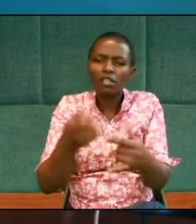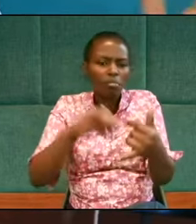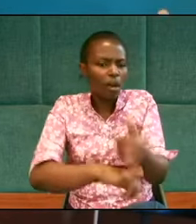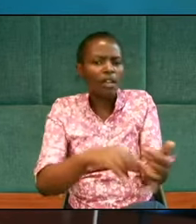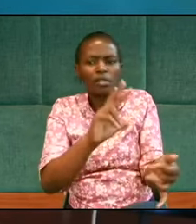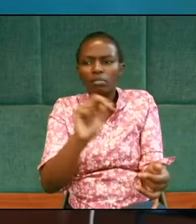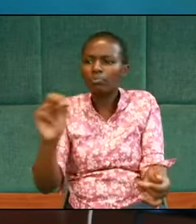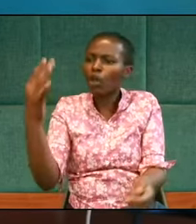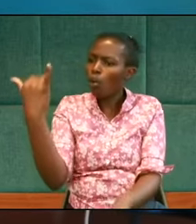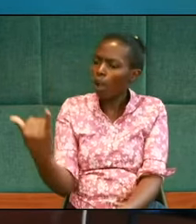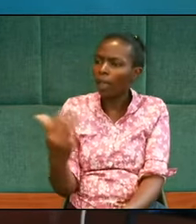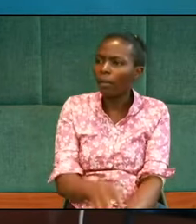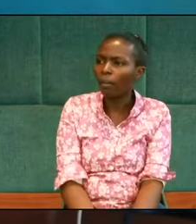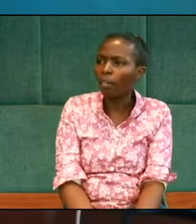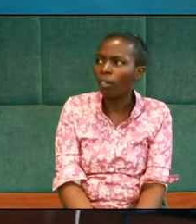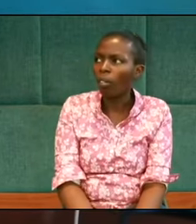Like, seriously?